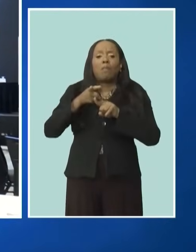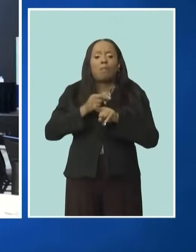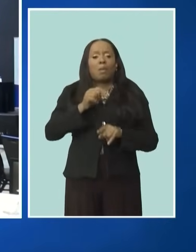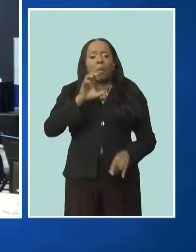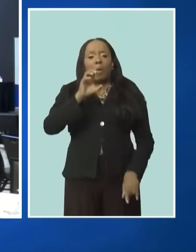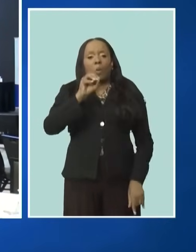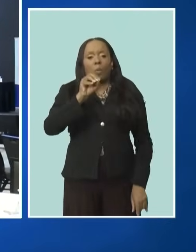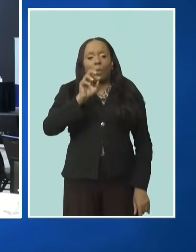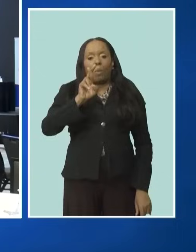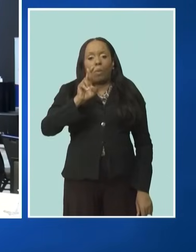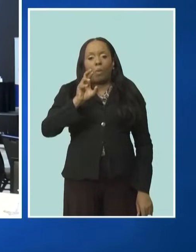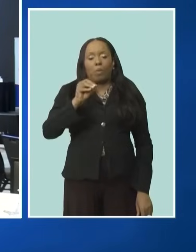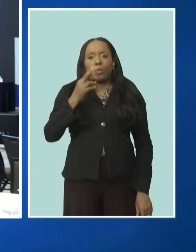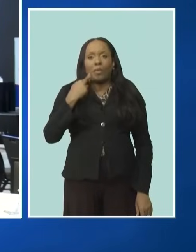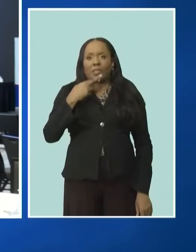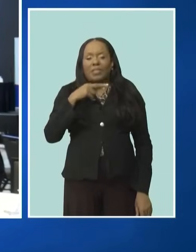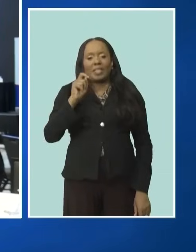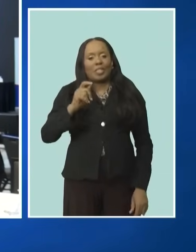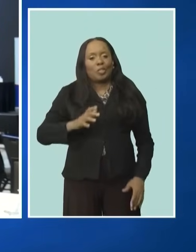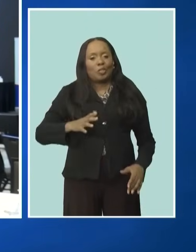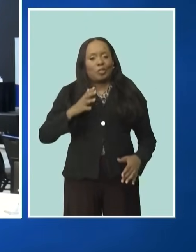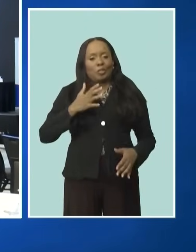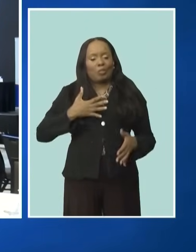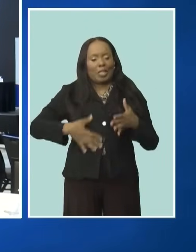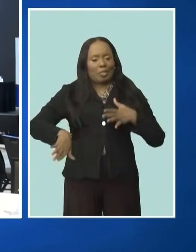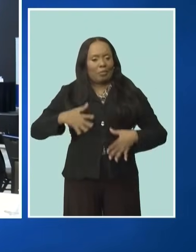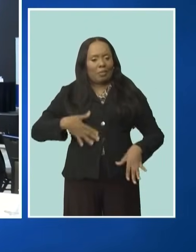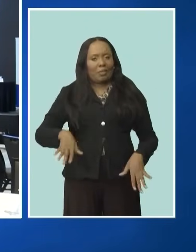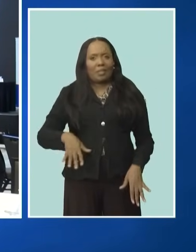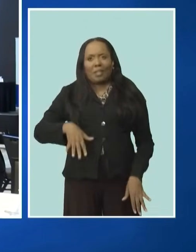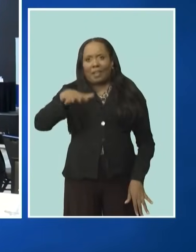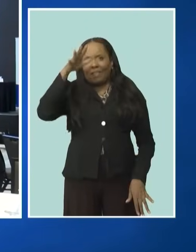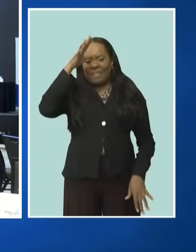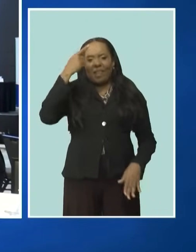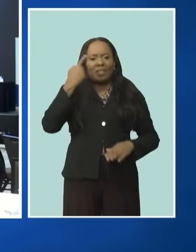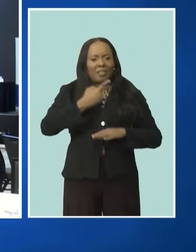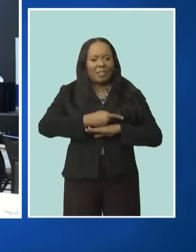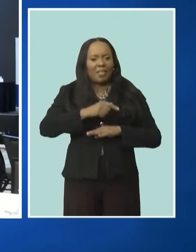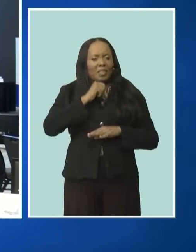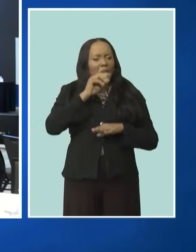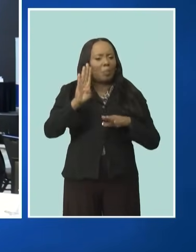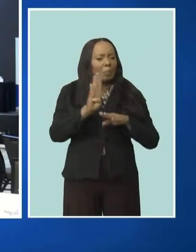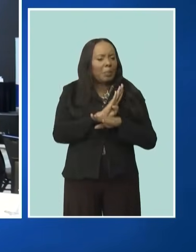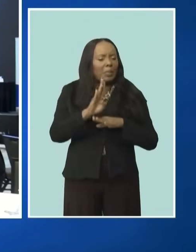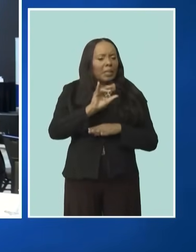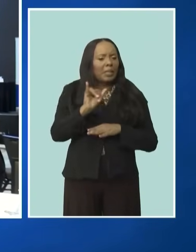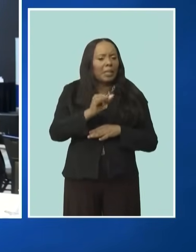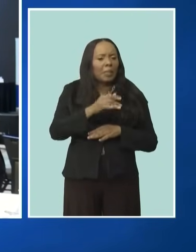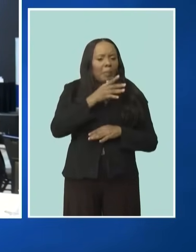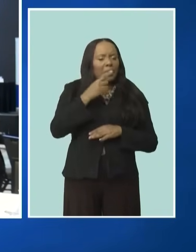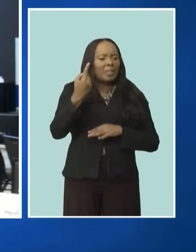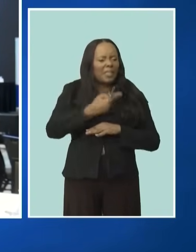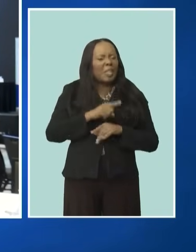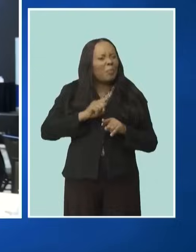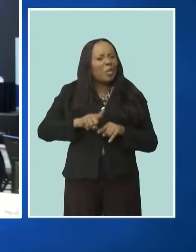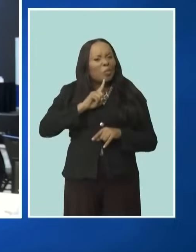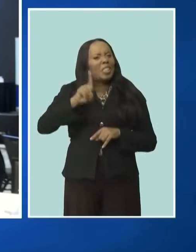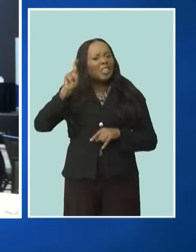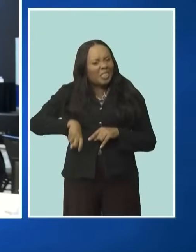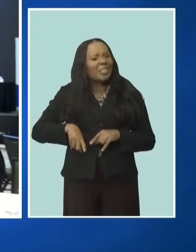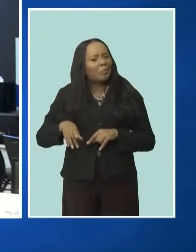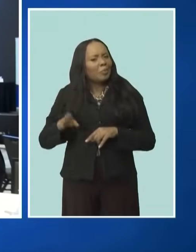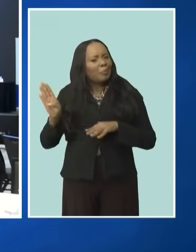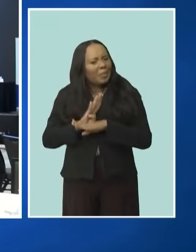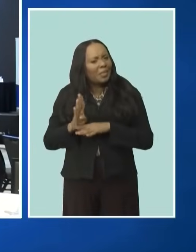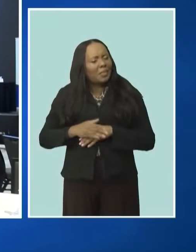up for that one. We think Father's Day is a very, maybe not as busy as Mother's Day, but we think it should be. So get out there, get